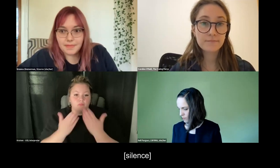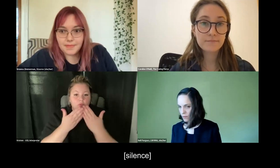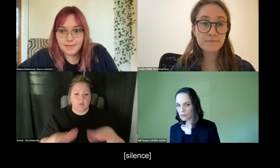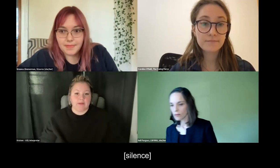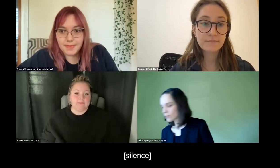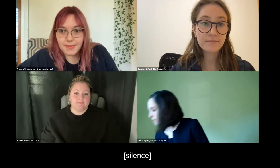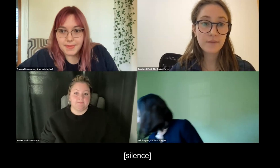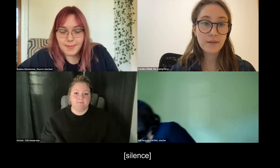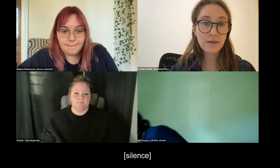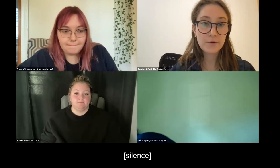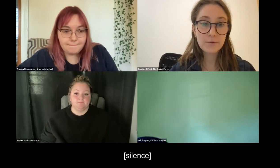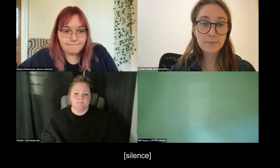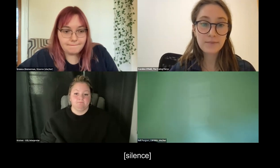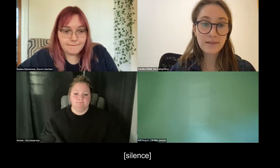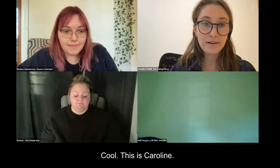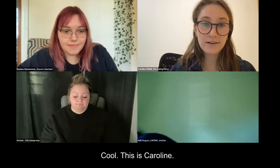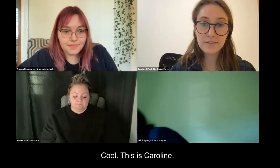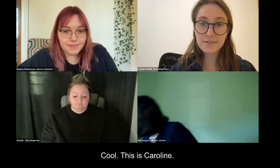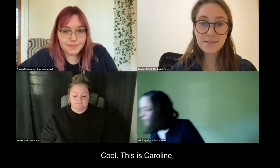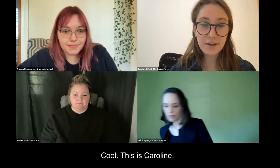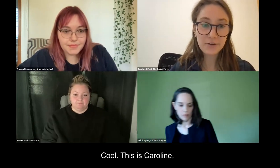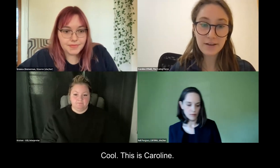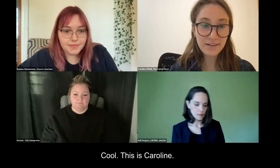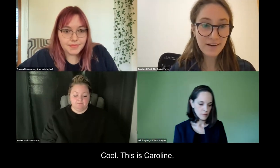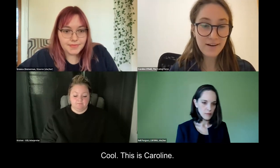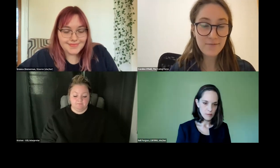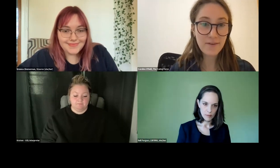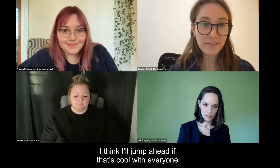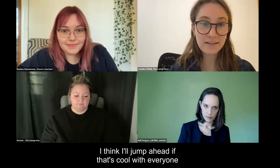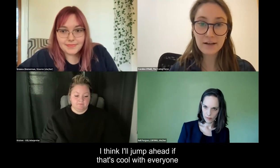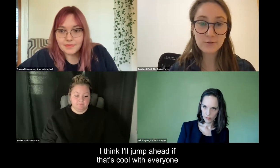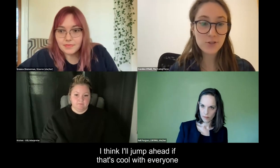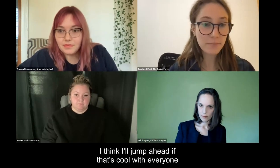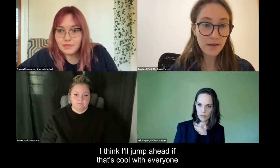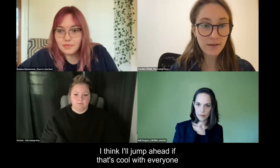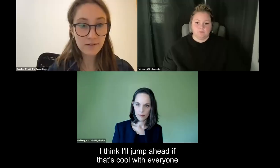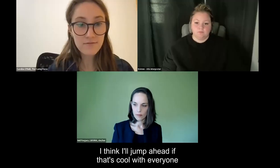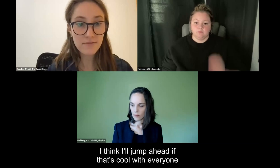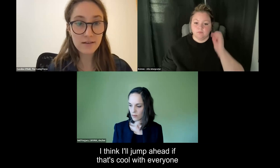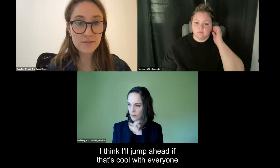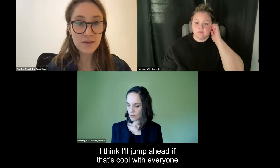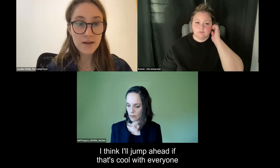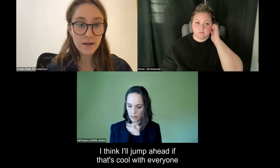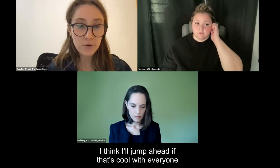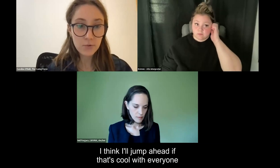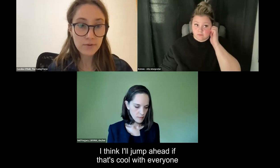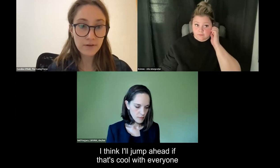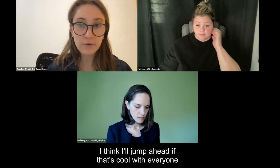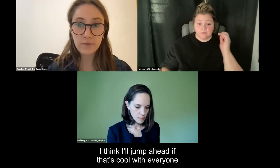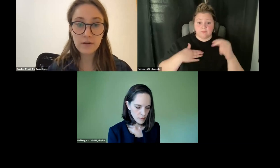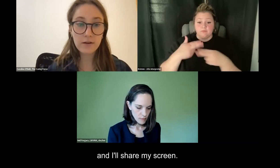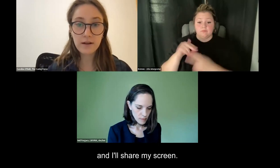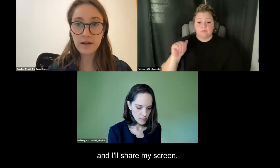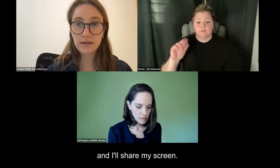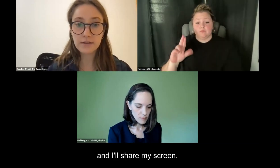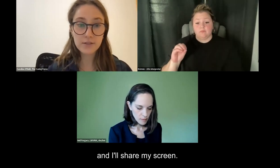So. Cool. This is Caroline. I think I'll jump ahead if that's cool with